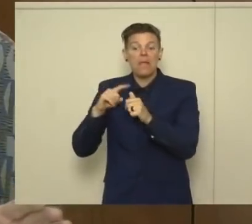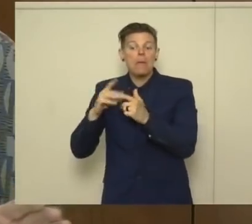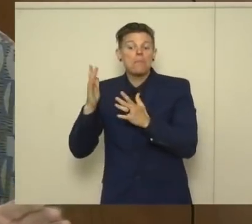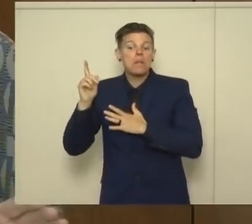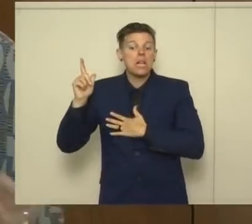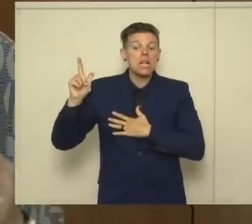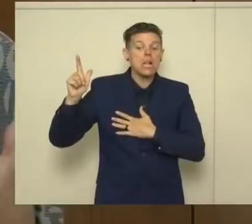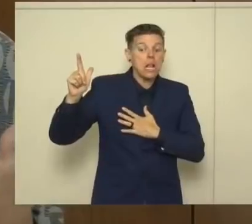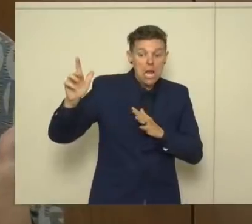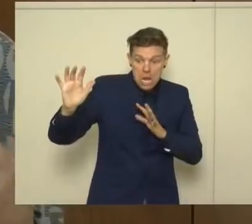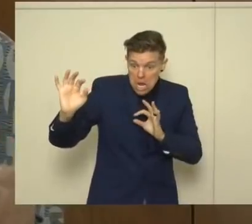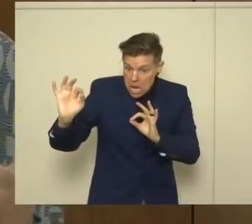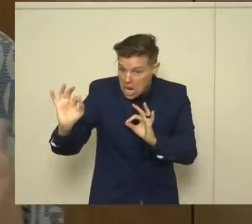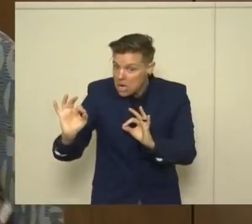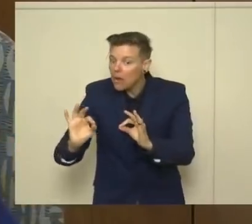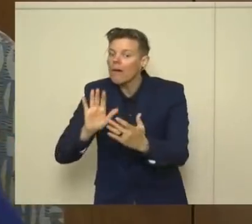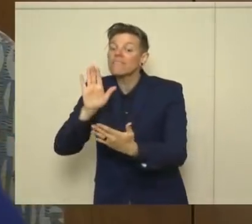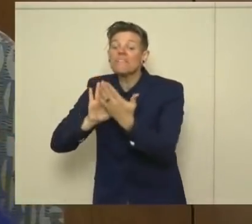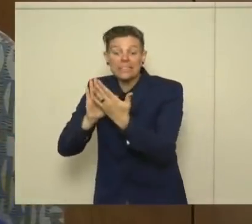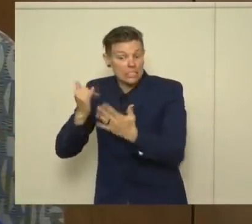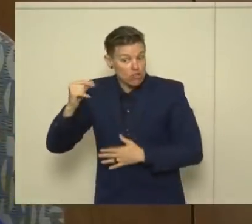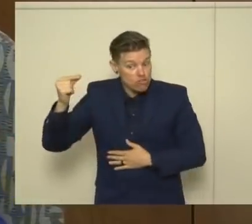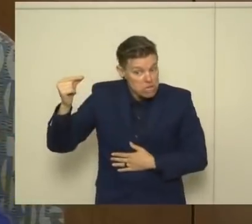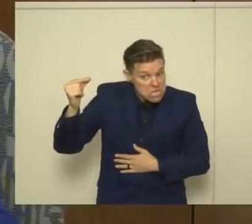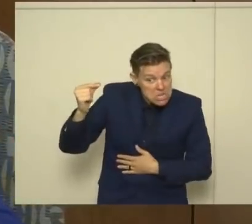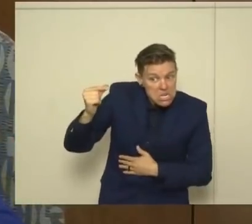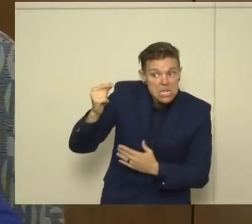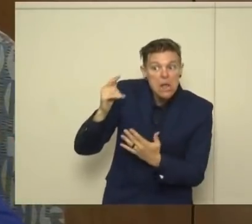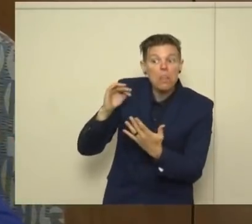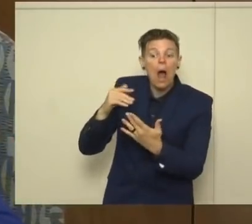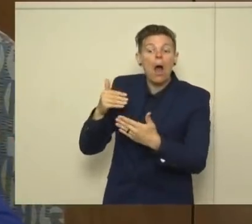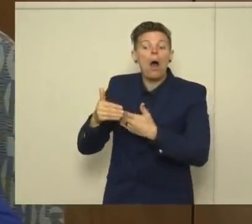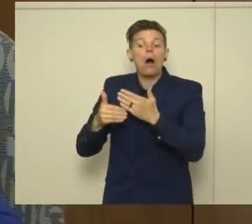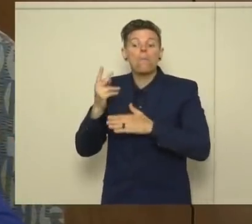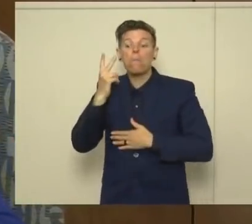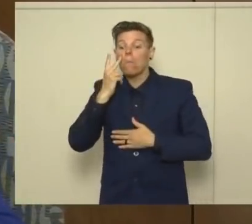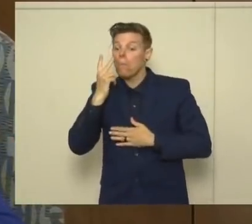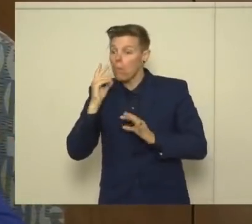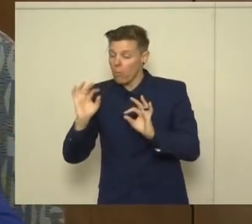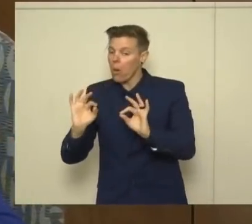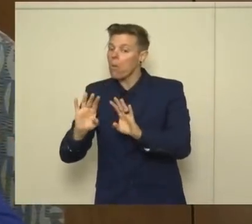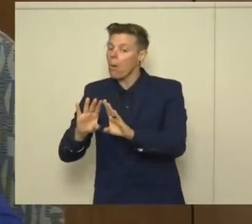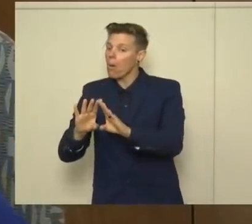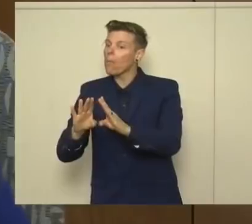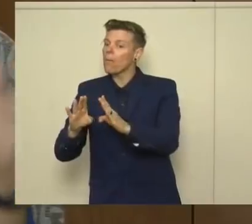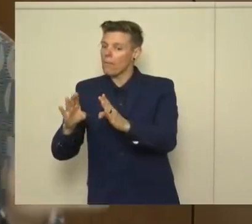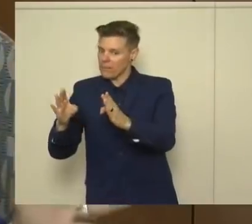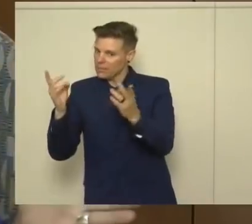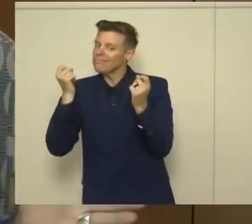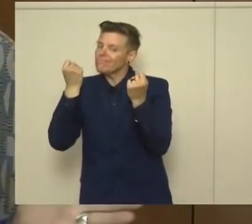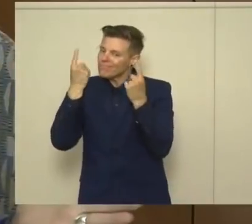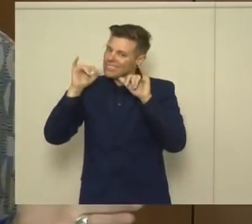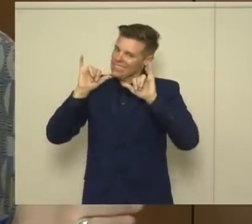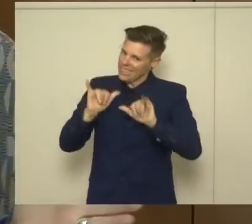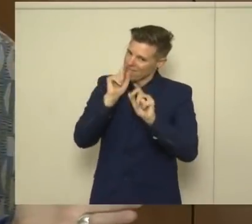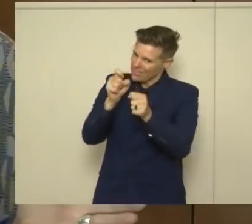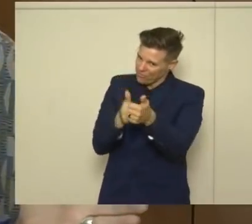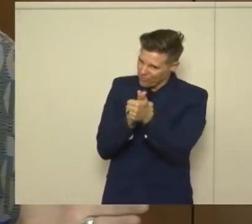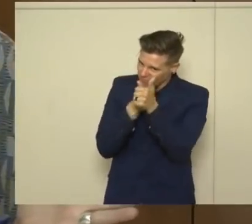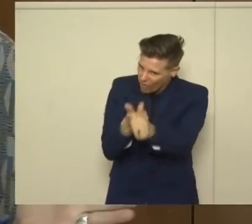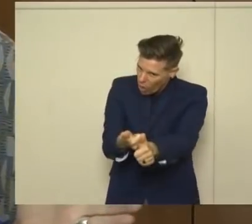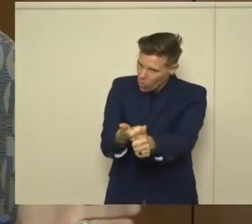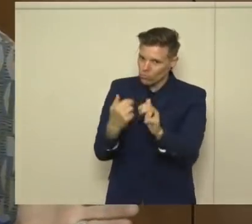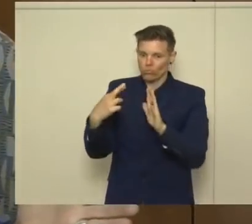we take a look at what occurs as a result and whether the COVID-safe practices are being adhered to as a result and are working the way